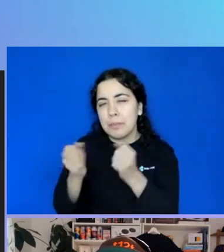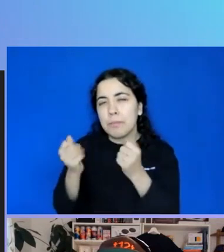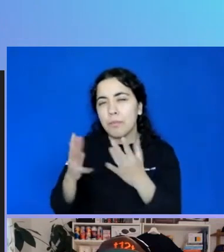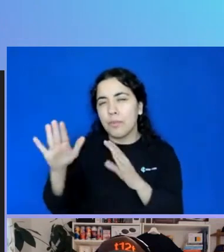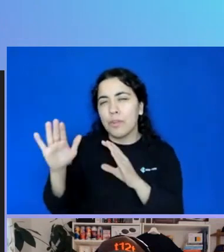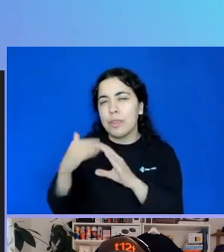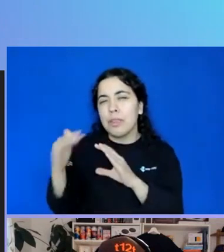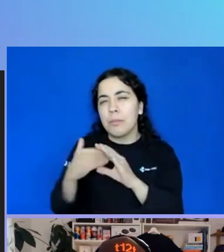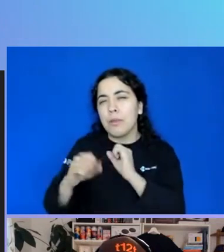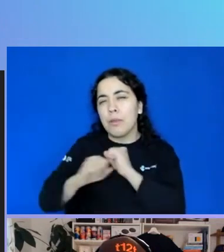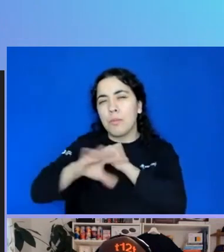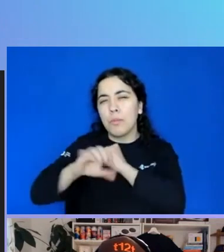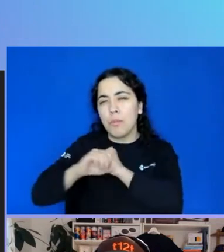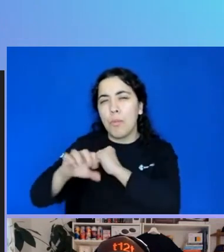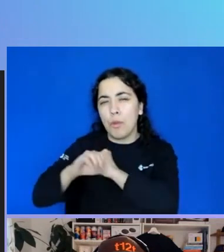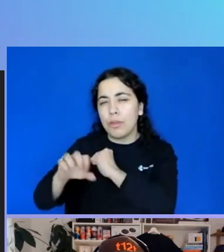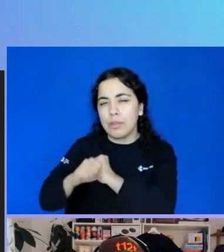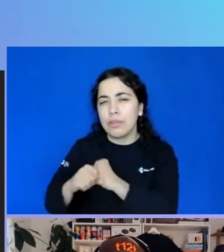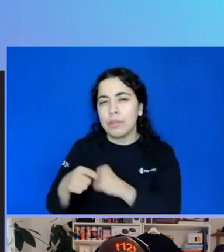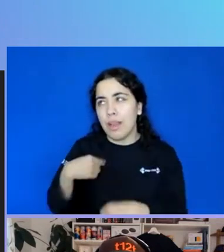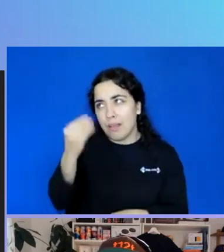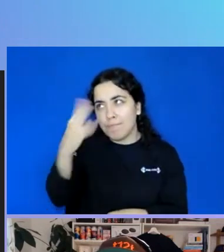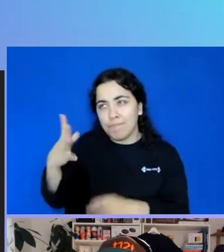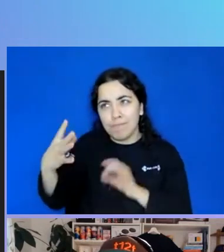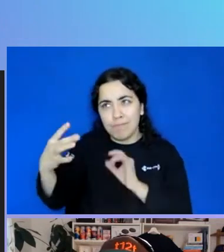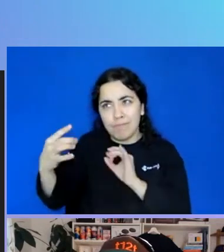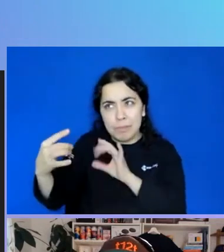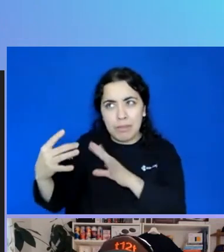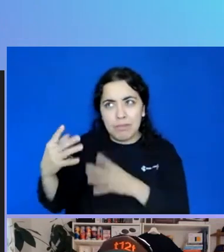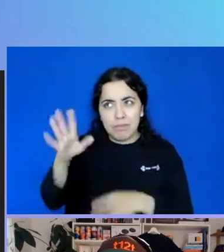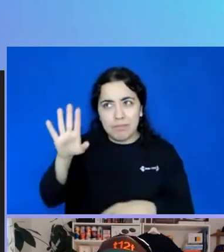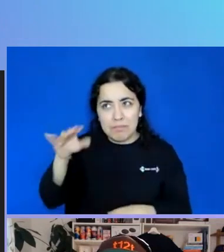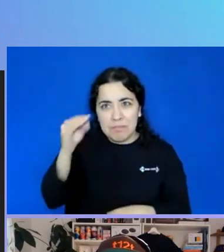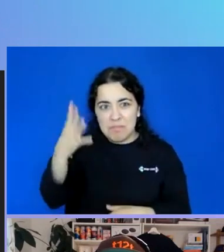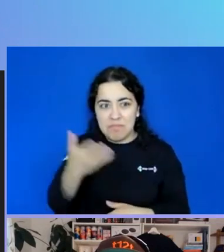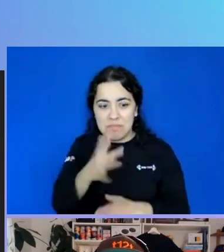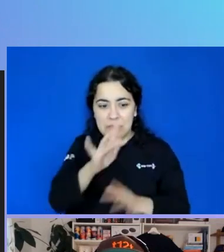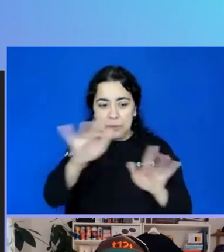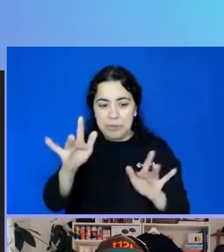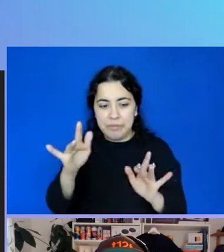email marketing since I told them that it's fact.